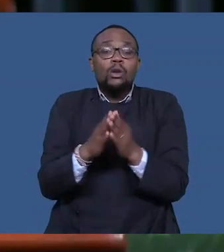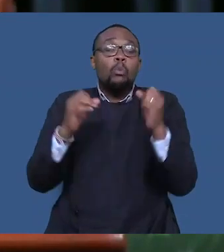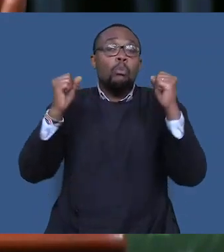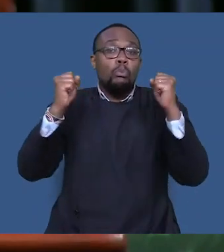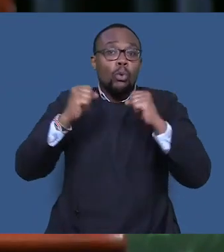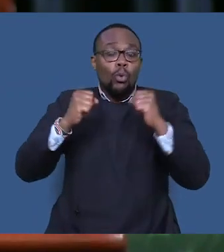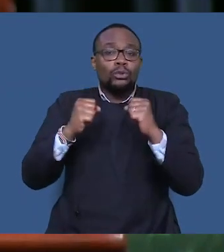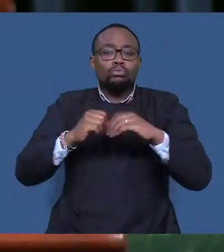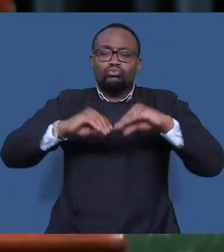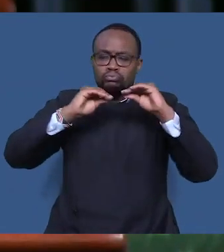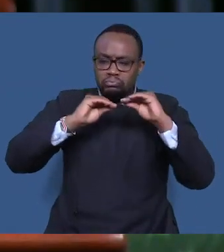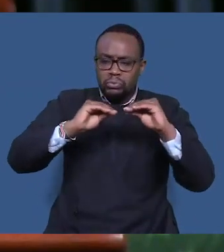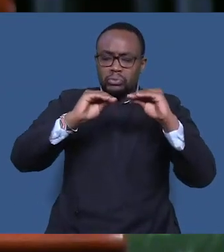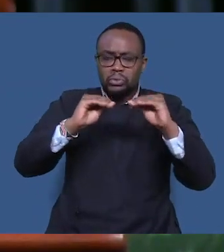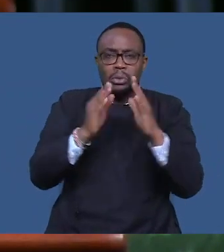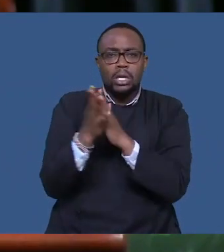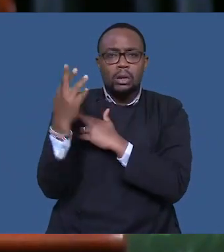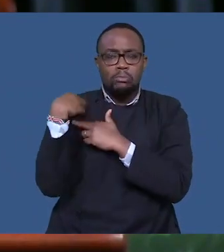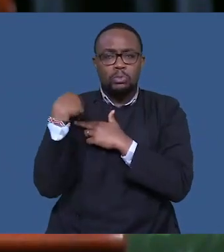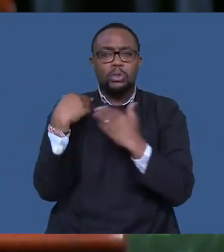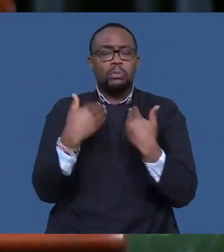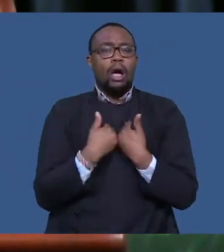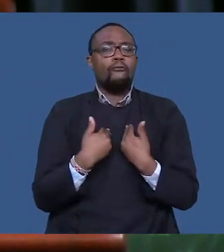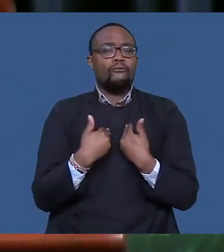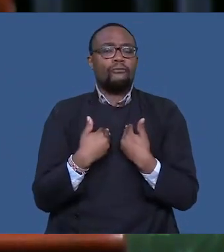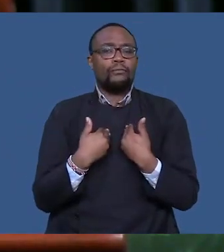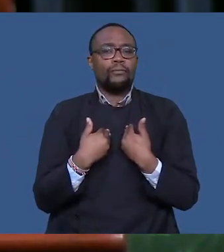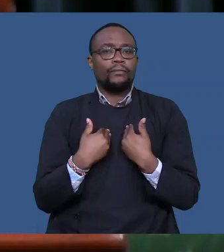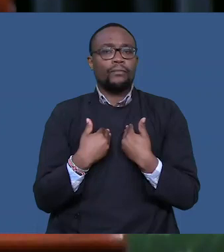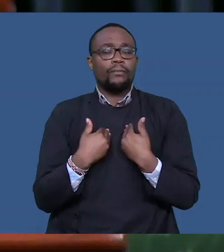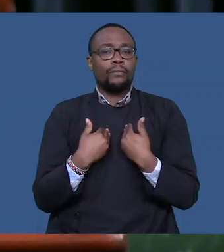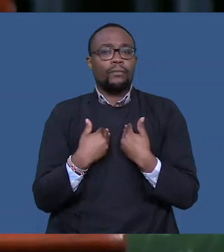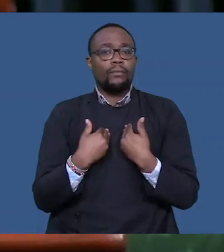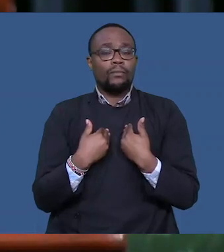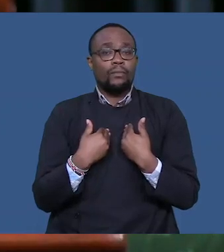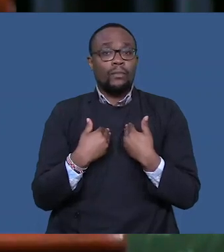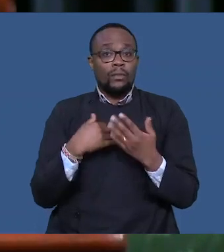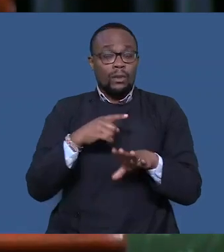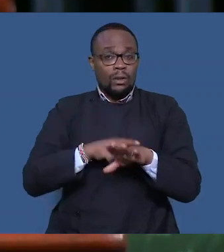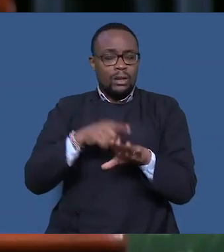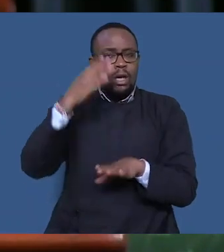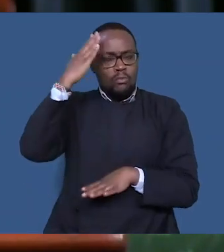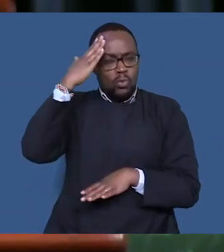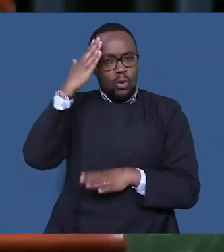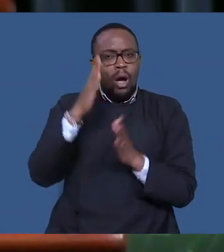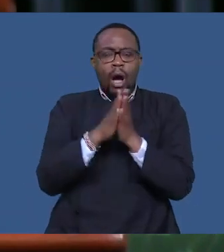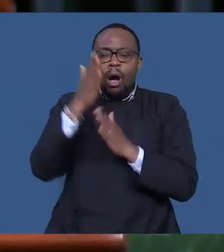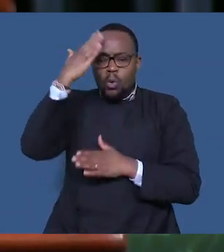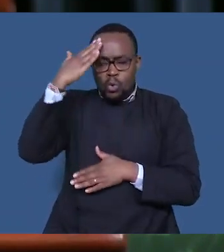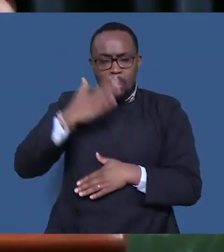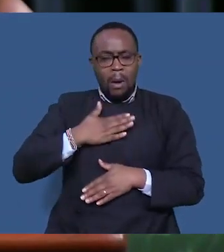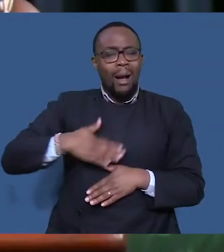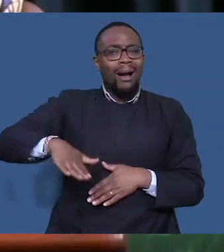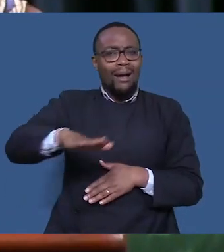to instruct you to execute. And then with that in mind, just knowing our spheres of influence, the other